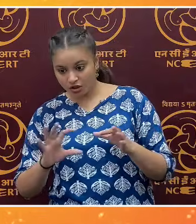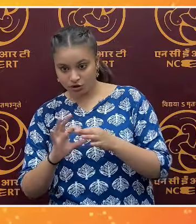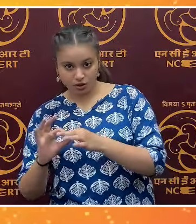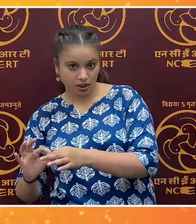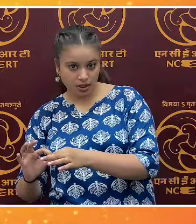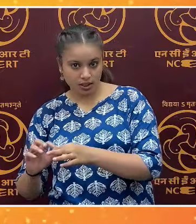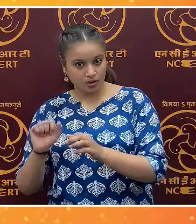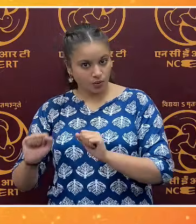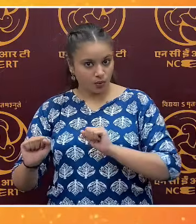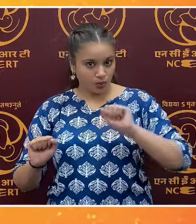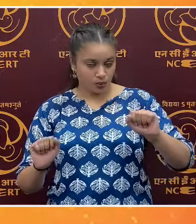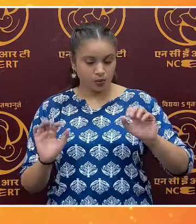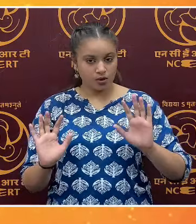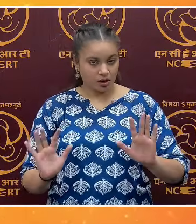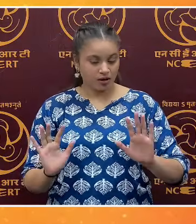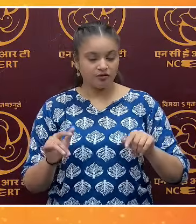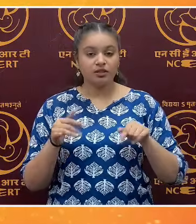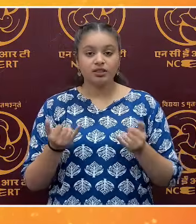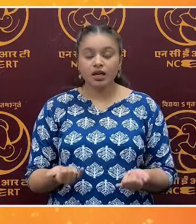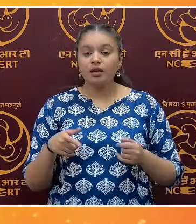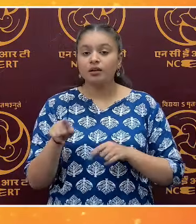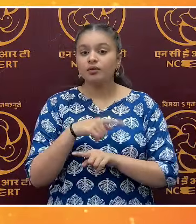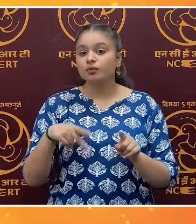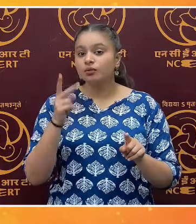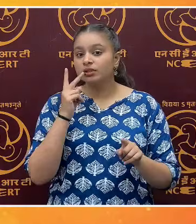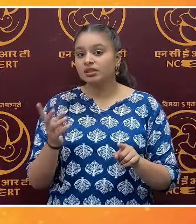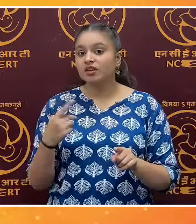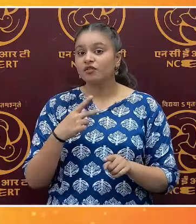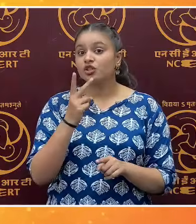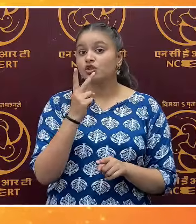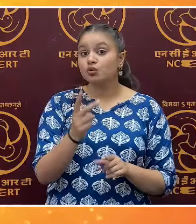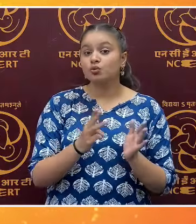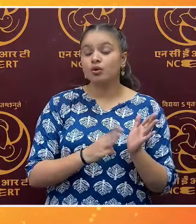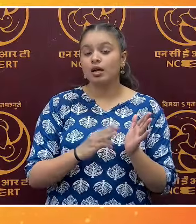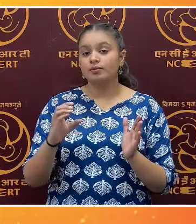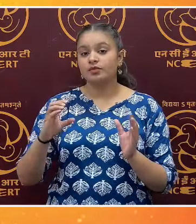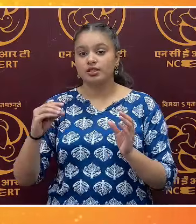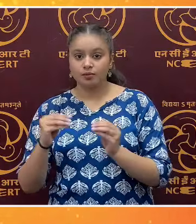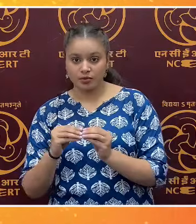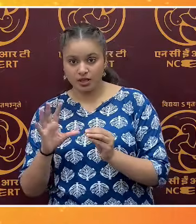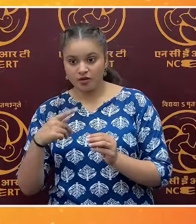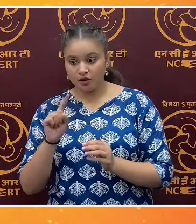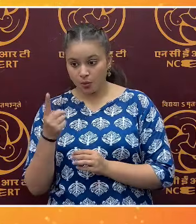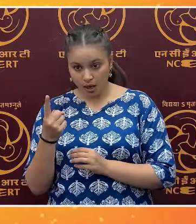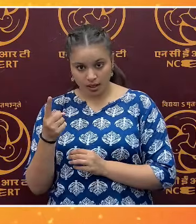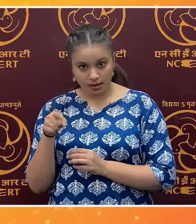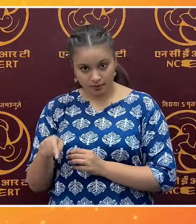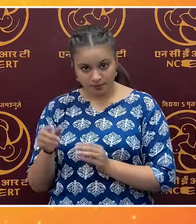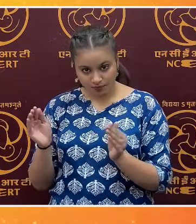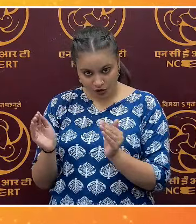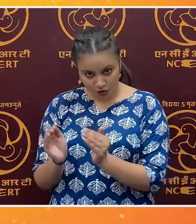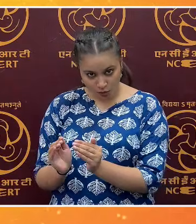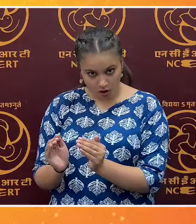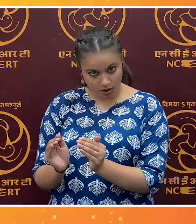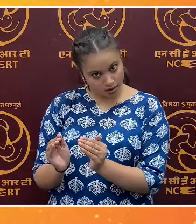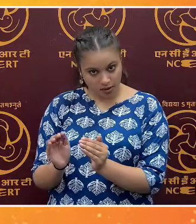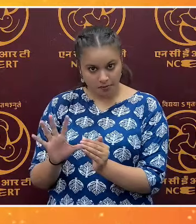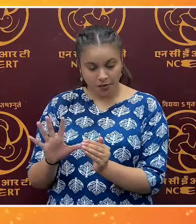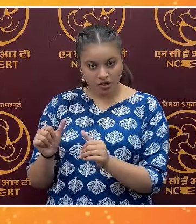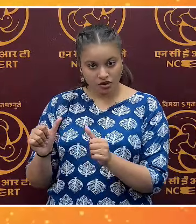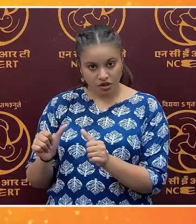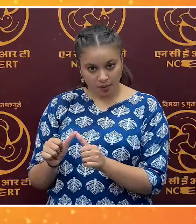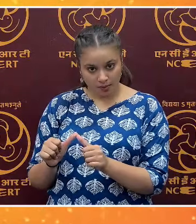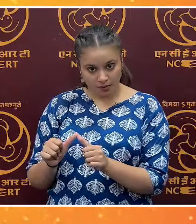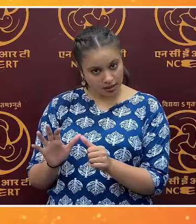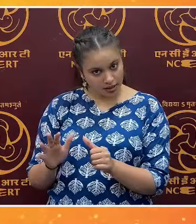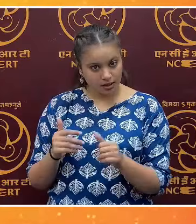and here you can see this, 2 MCBs are there. One MCB is for mini circuit breaker, miniature circuit breaker